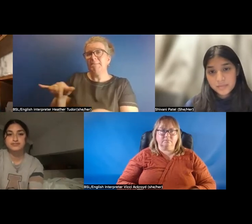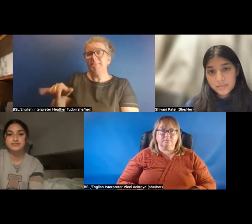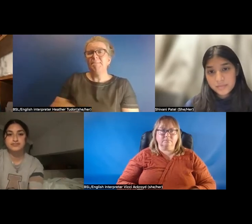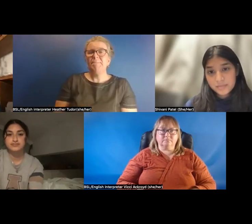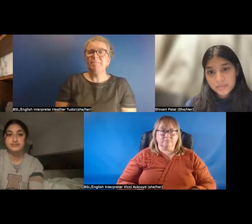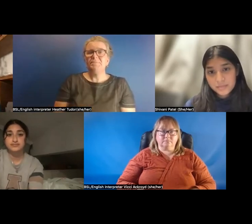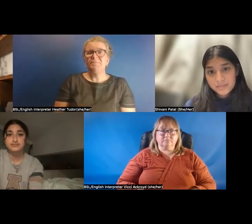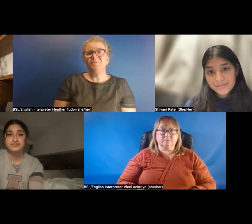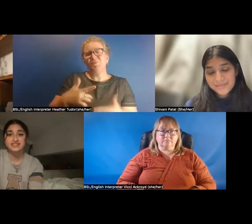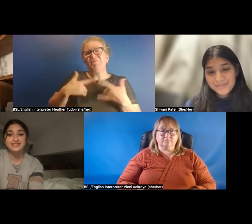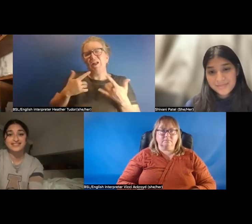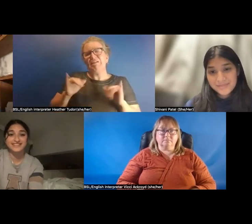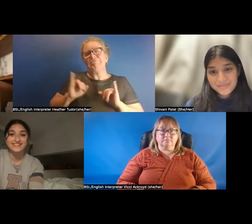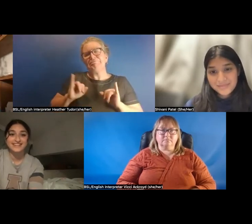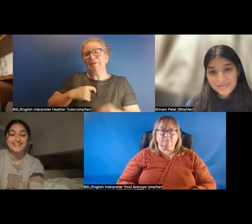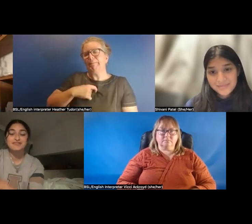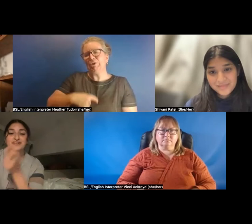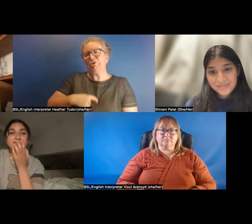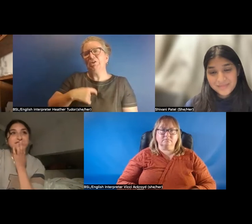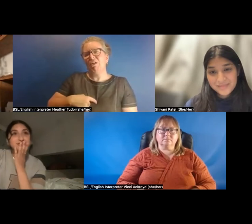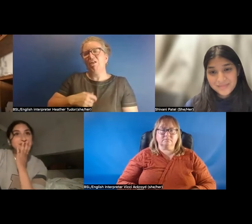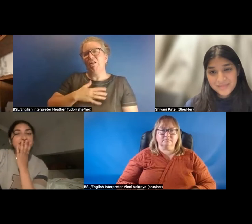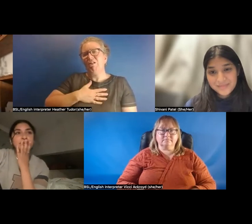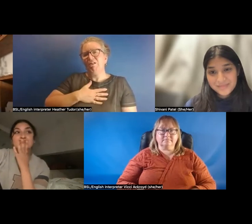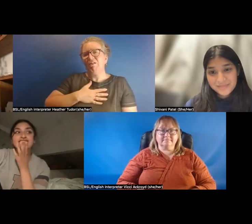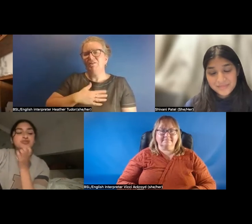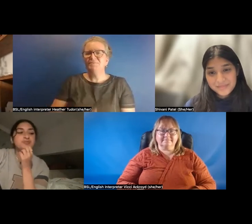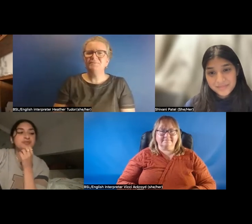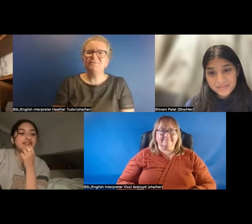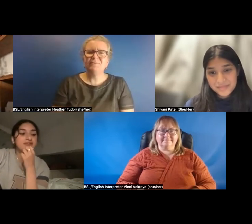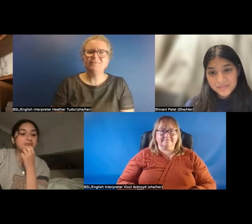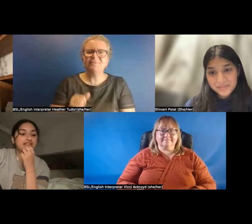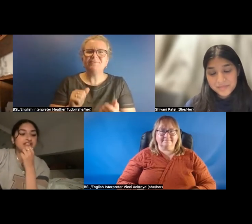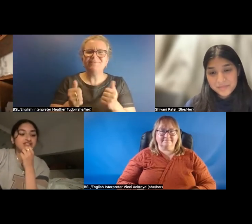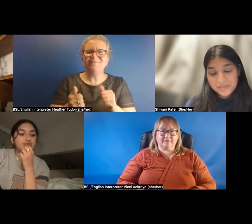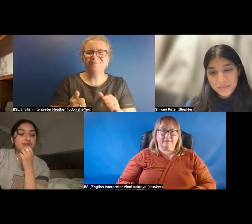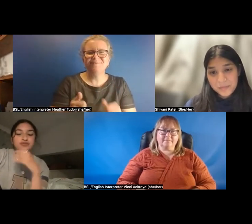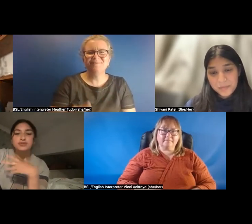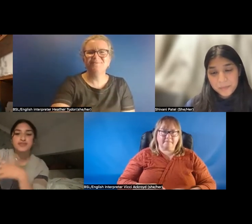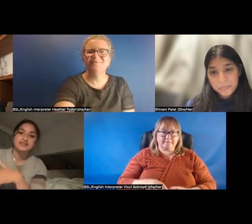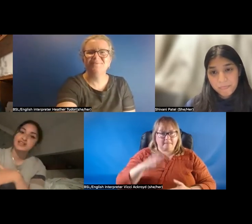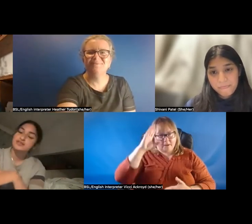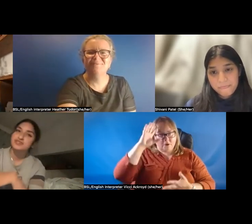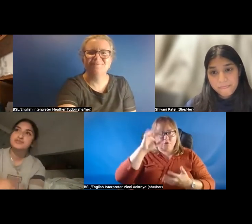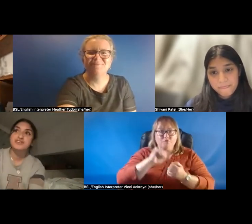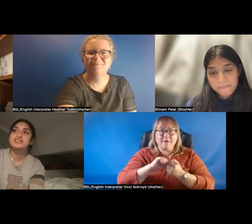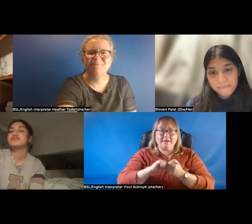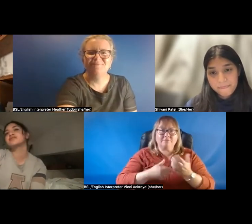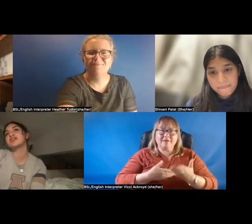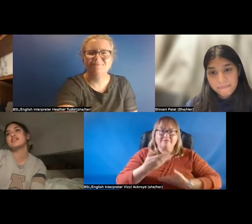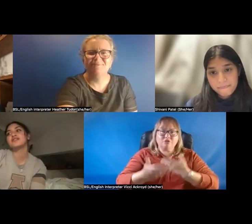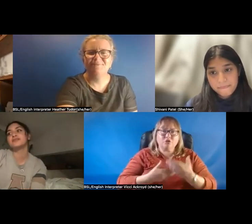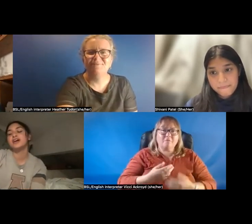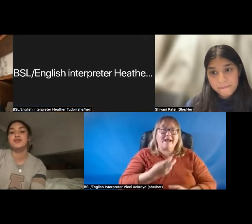Quite personal. Yeah, that reminds me of a story that my auntie told me. She went over to a friend's house when she was very